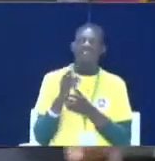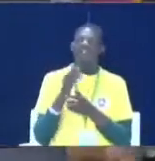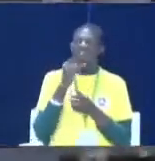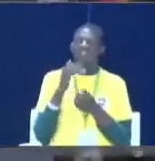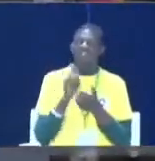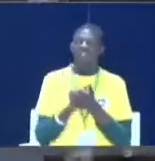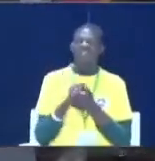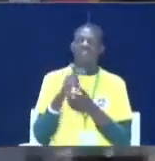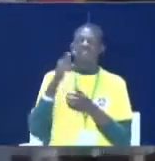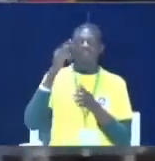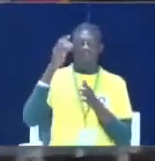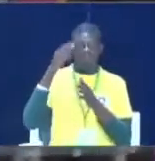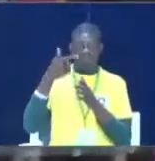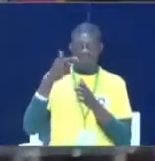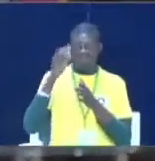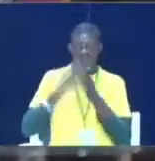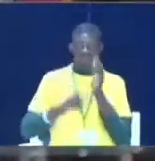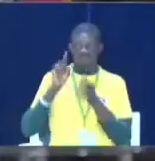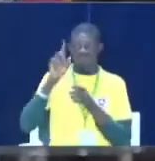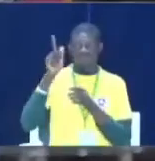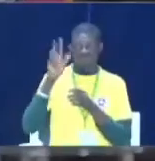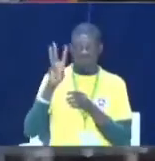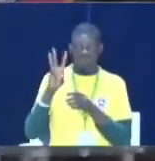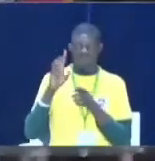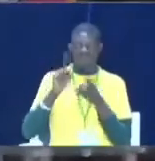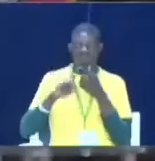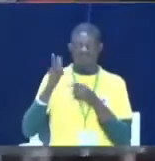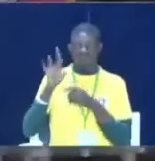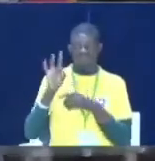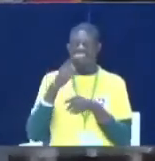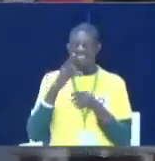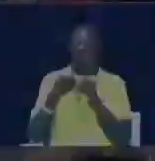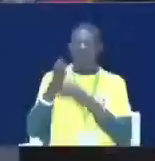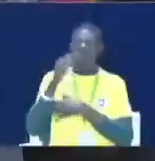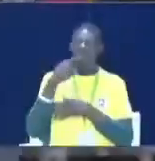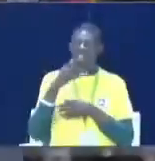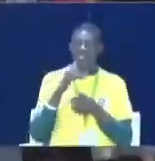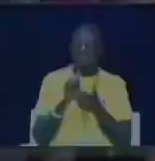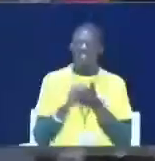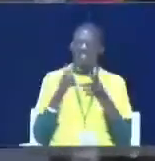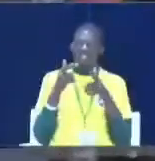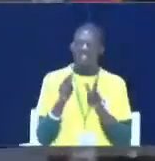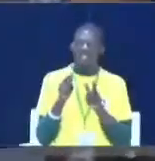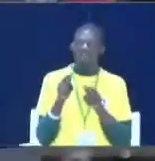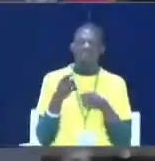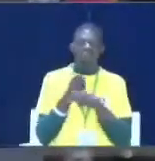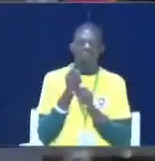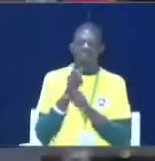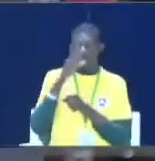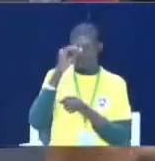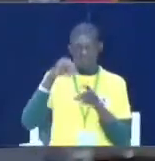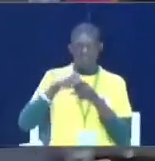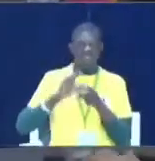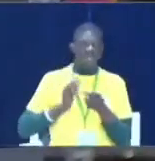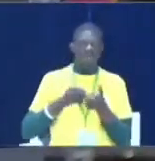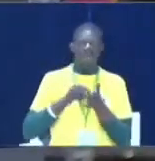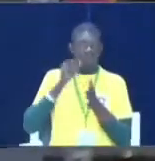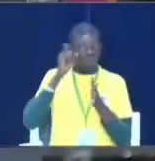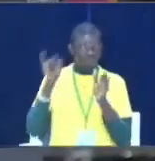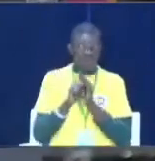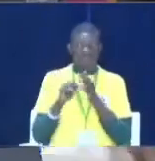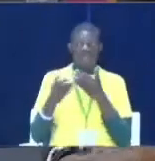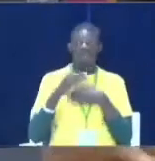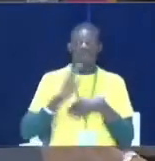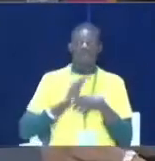said, Genesis chapter 1, verse 26 to 28. And God said, let us make man in our image, after